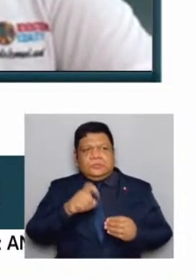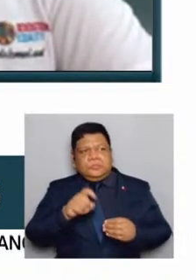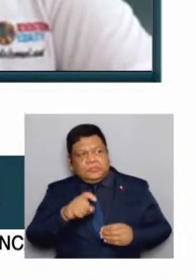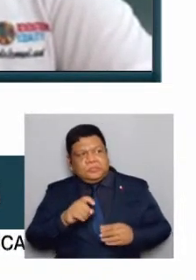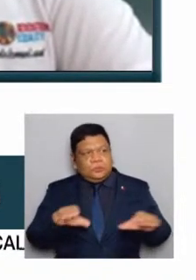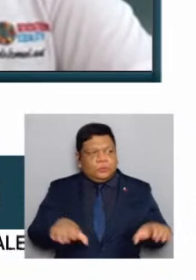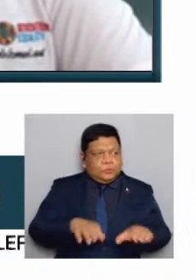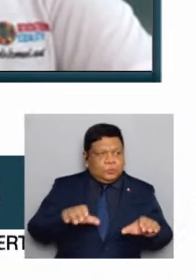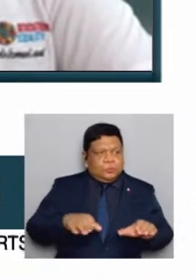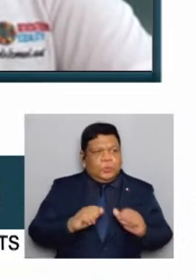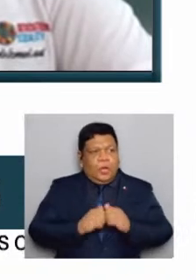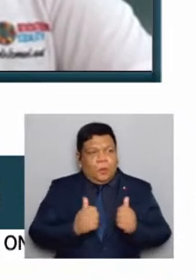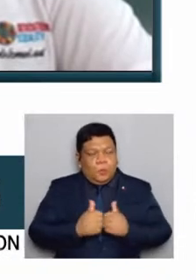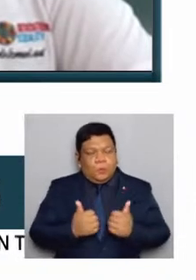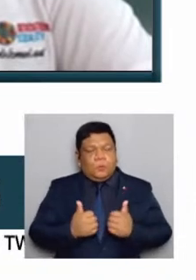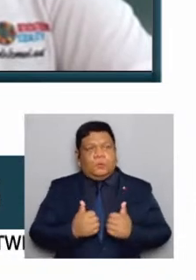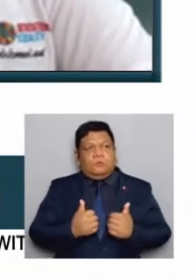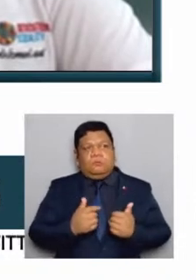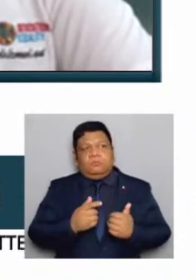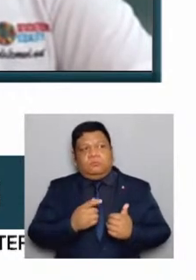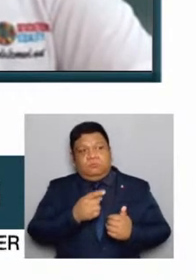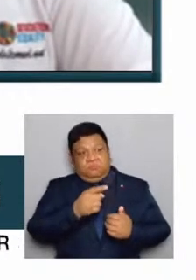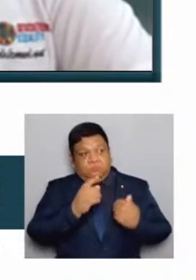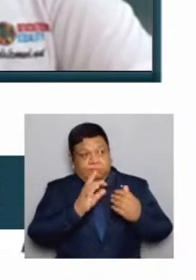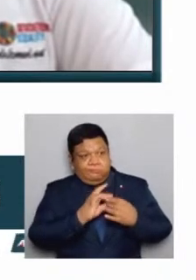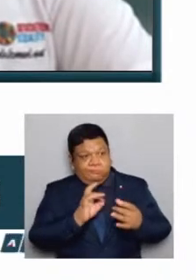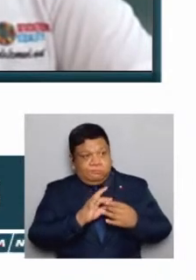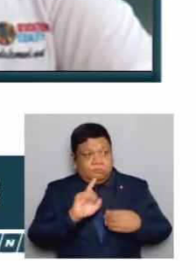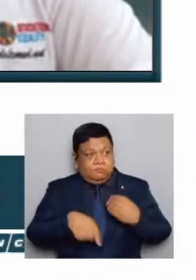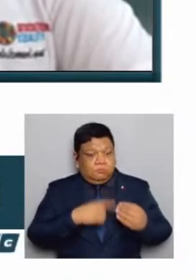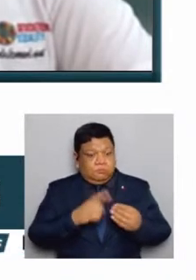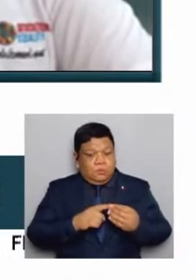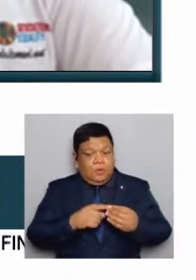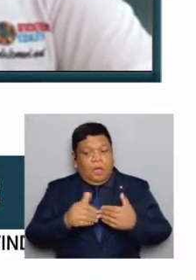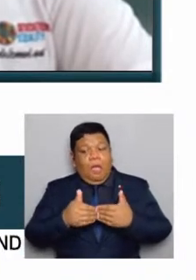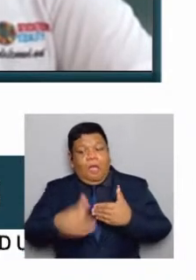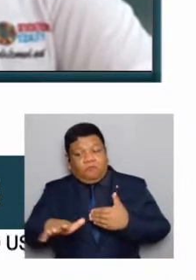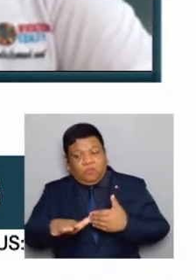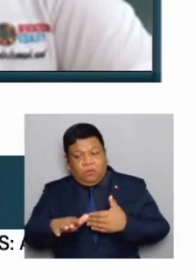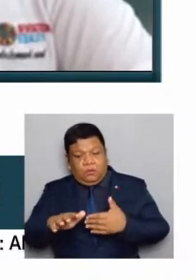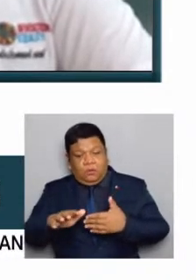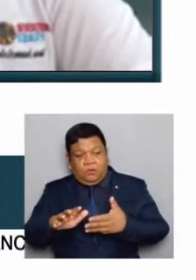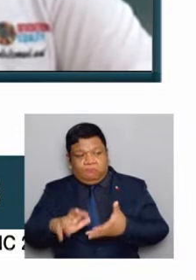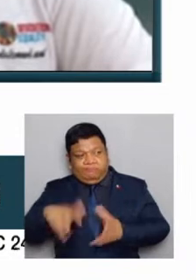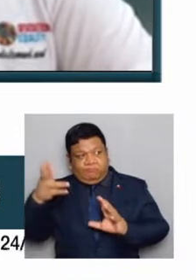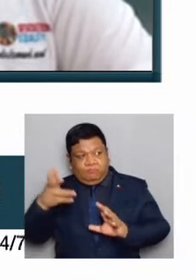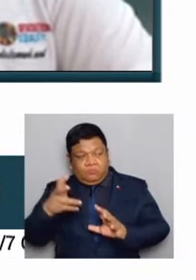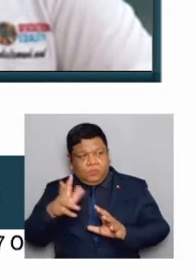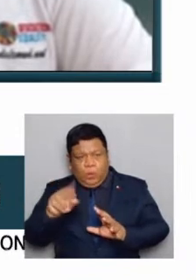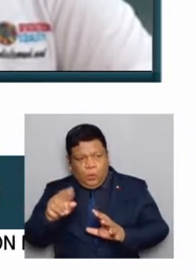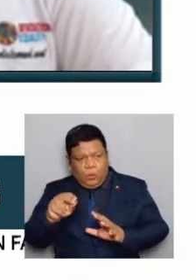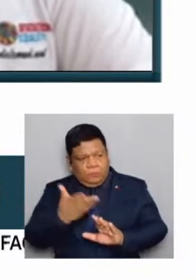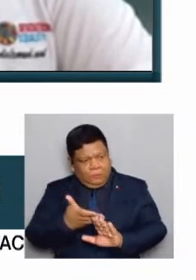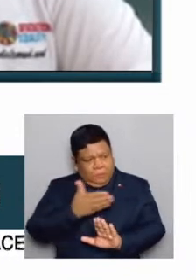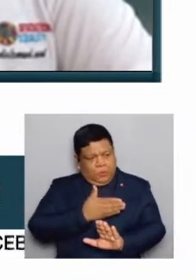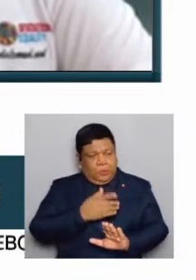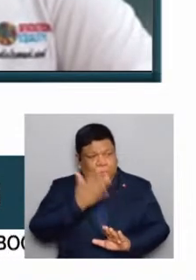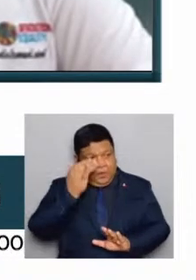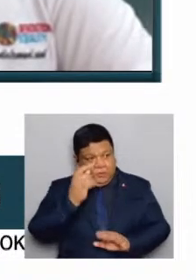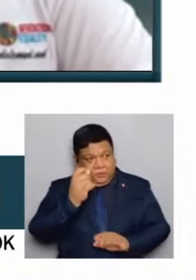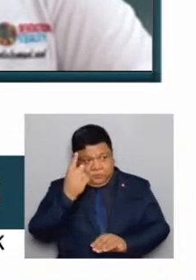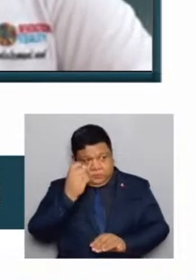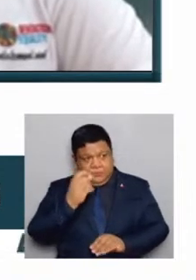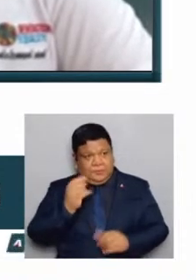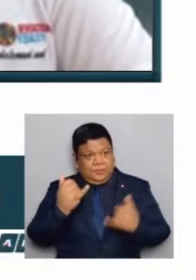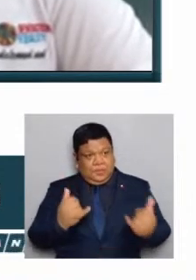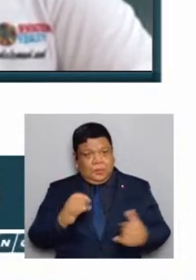action, we're not just talking about post-disaster here, because climate change